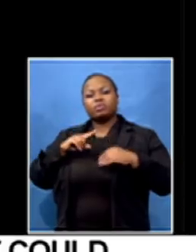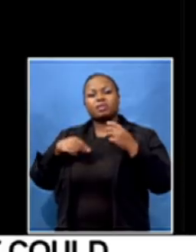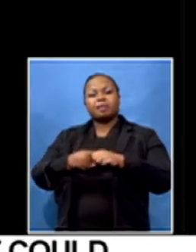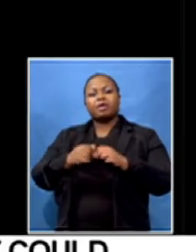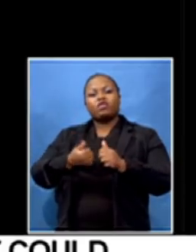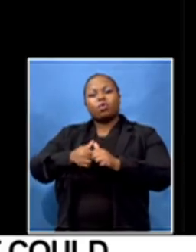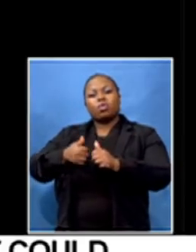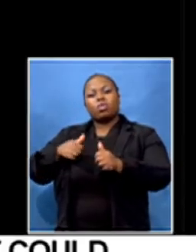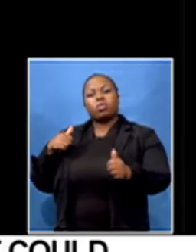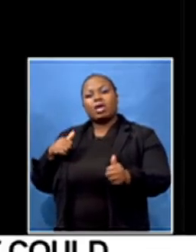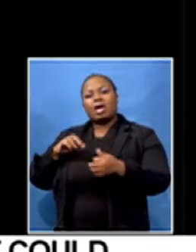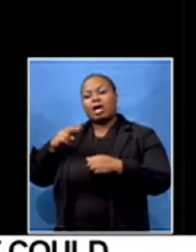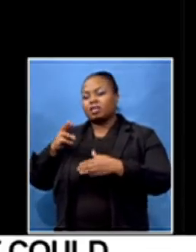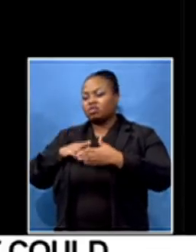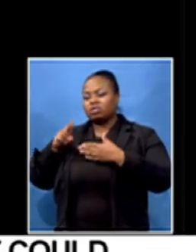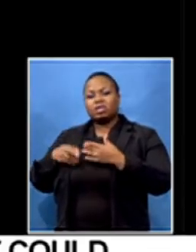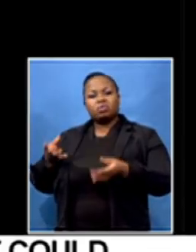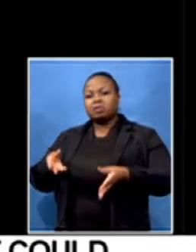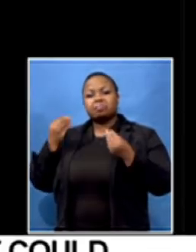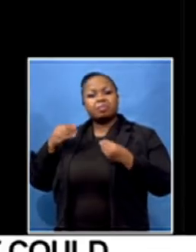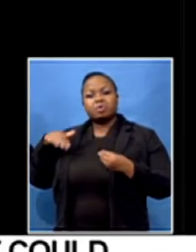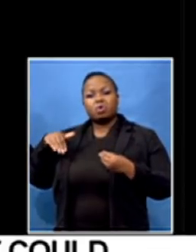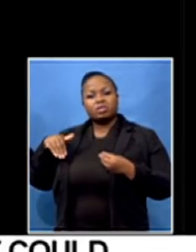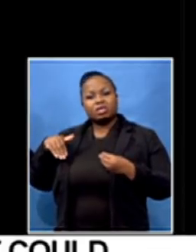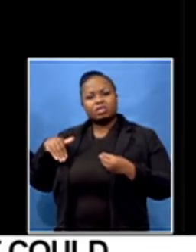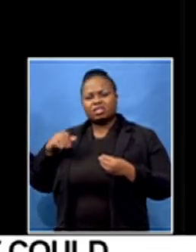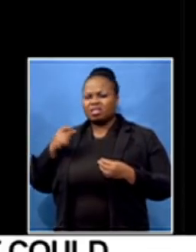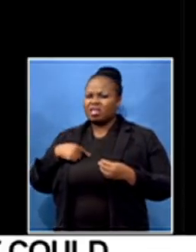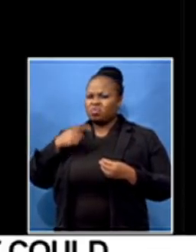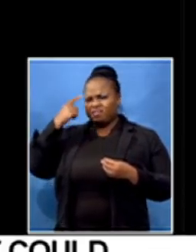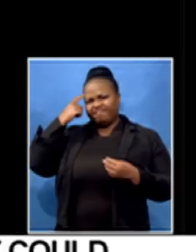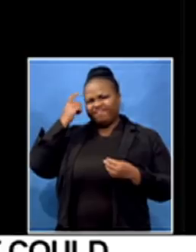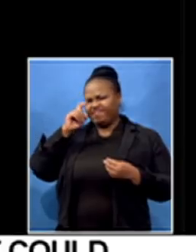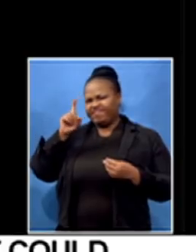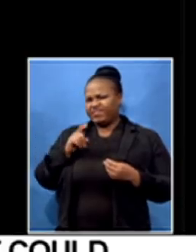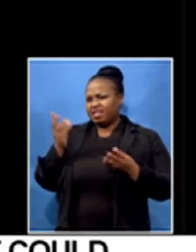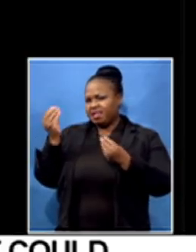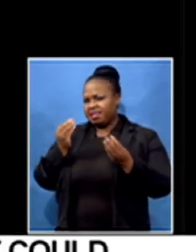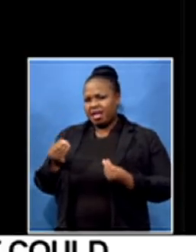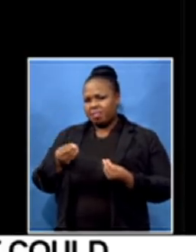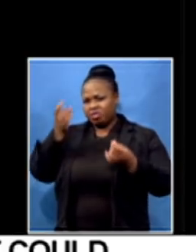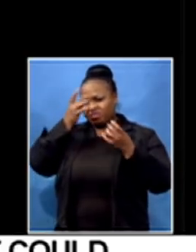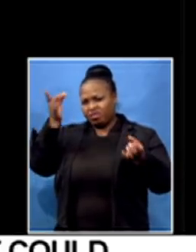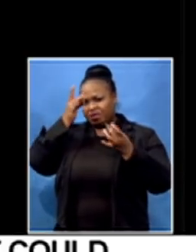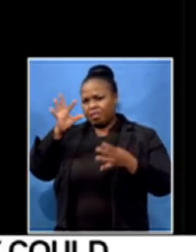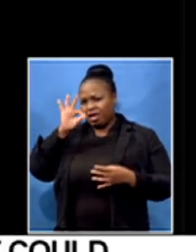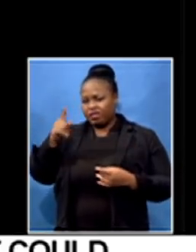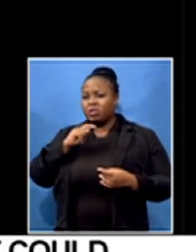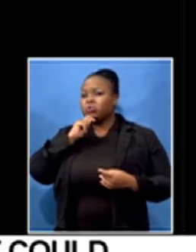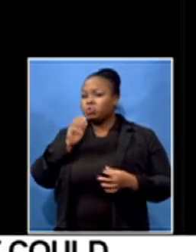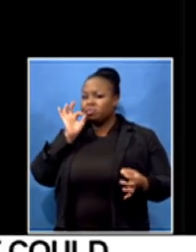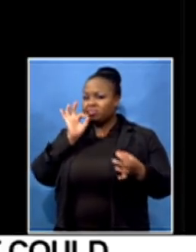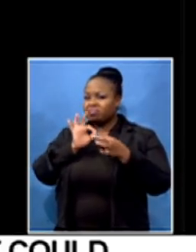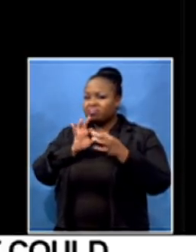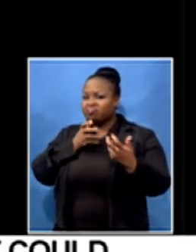backlogs of test results that causes one to also question the figures we are being provided that are not